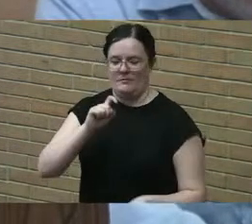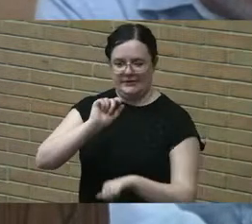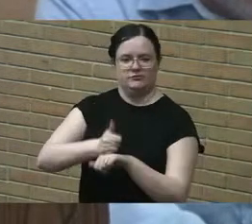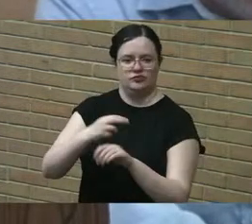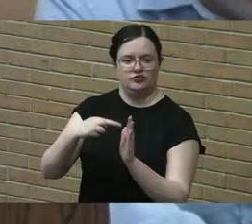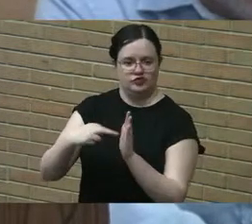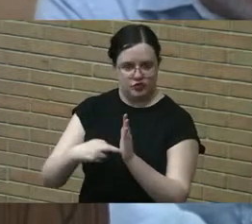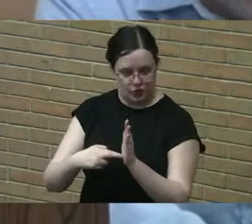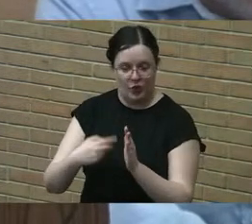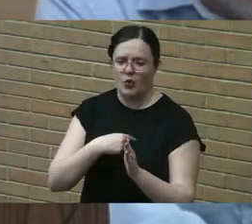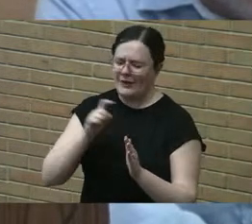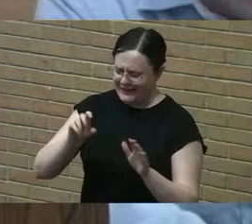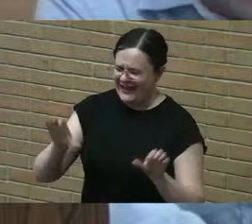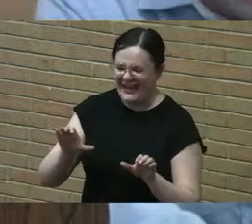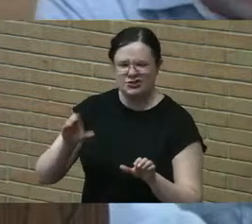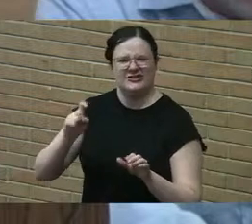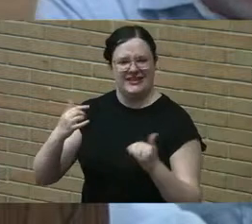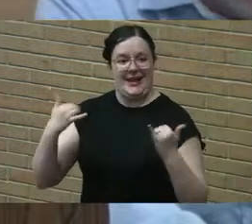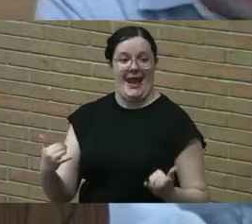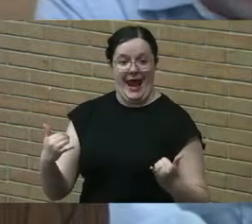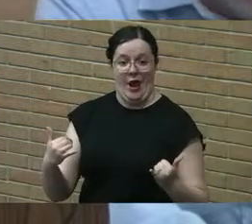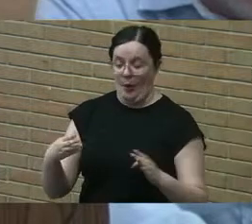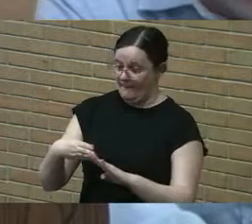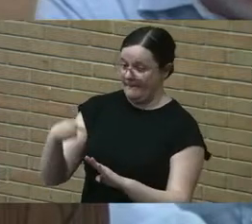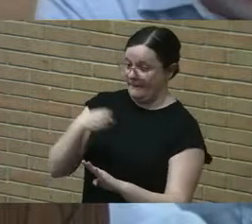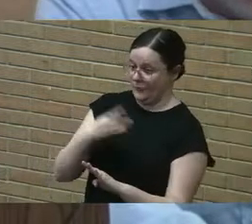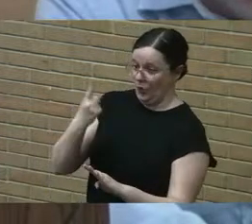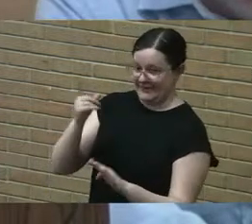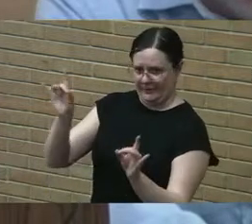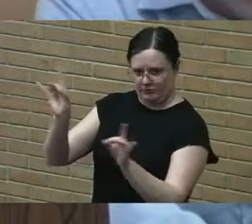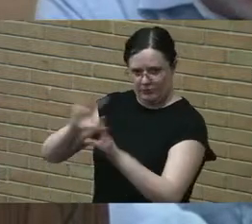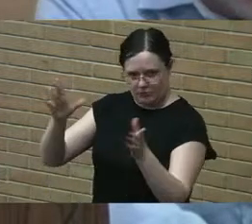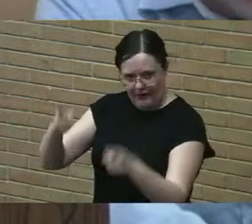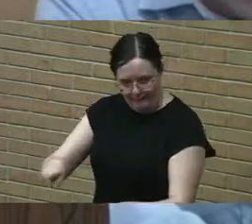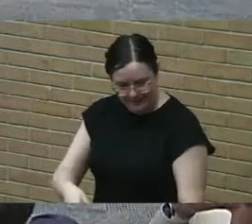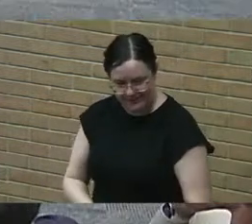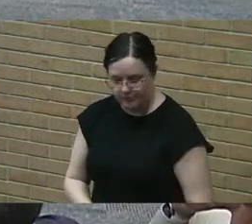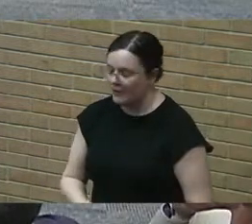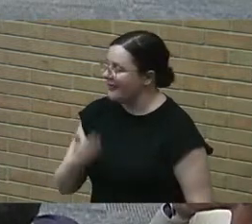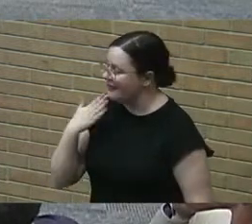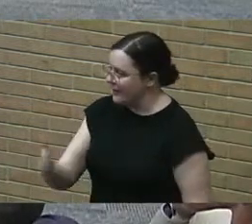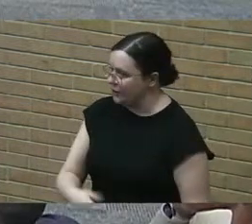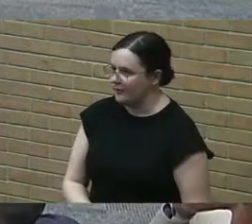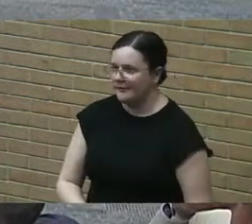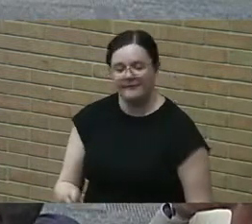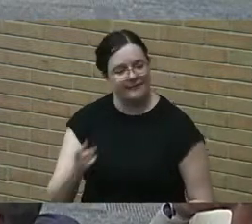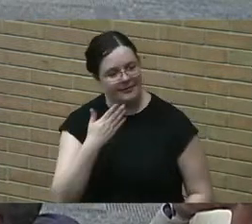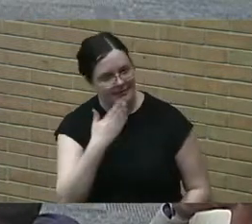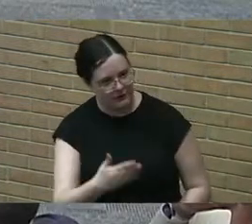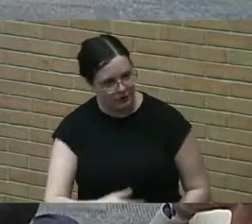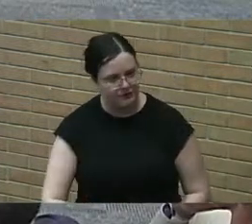those actions, and we need it now before something horrific happens. Thank you. Thank you, McCall.